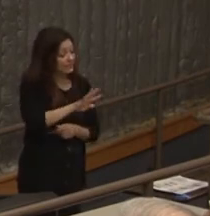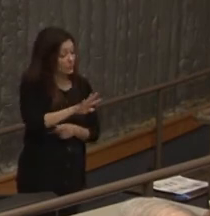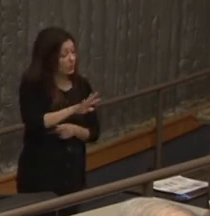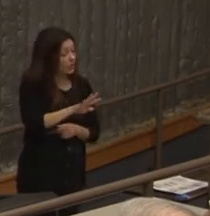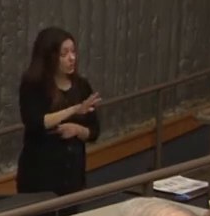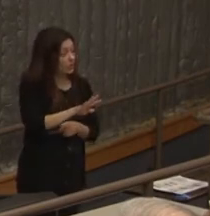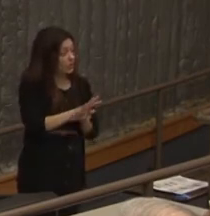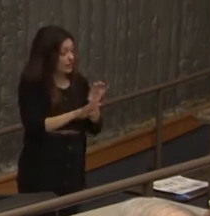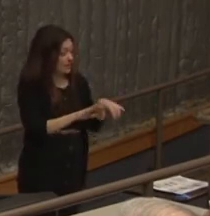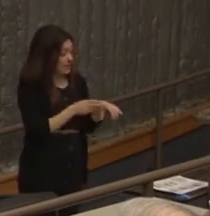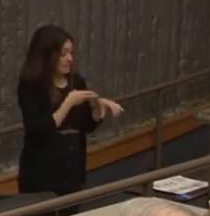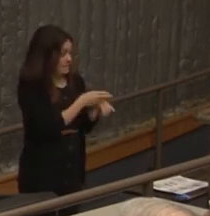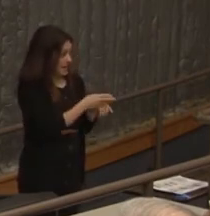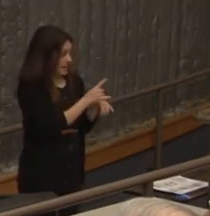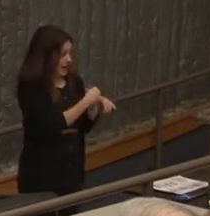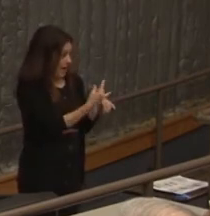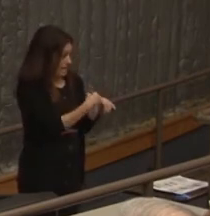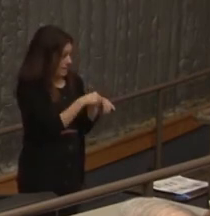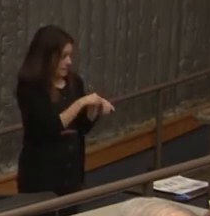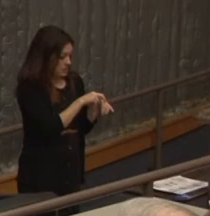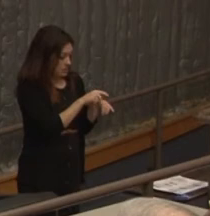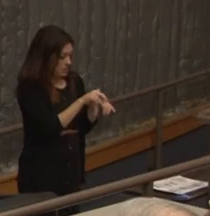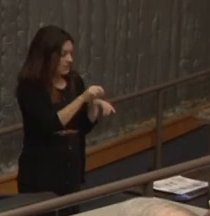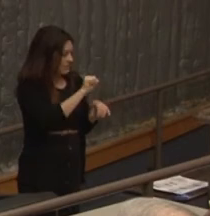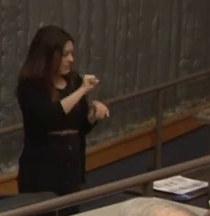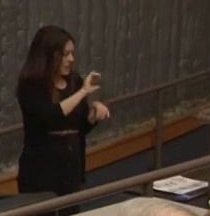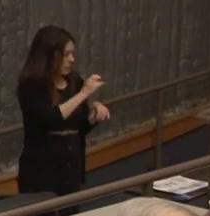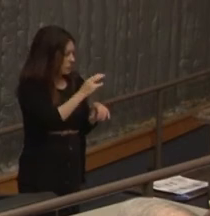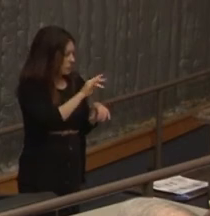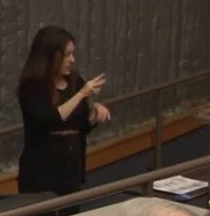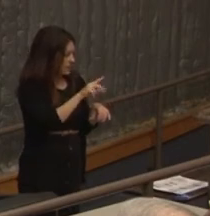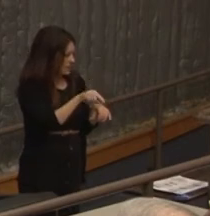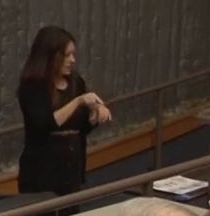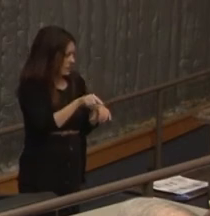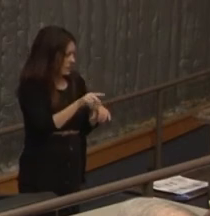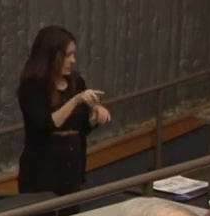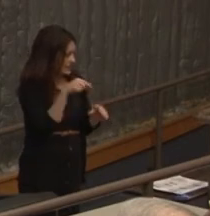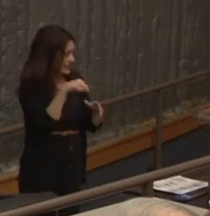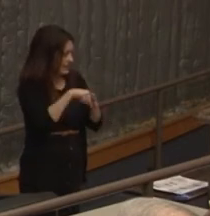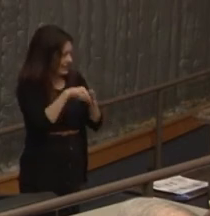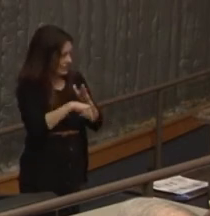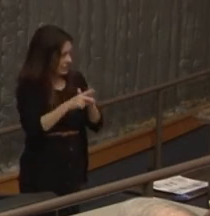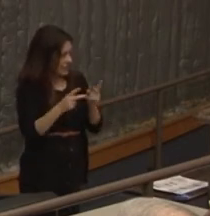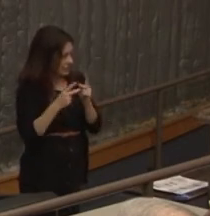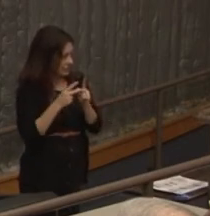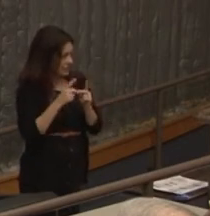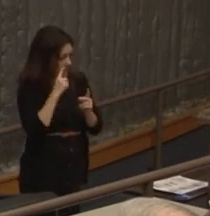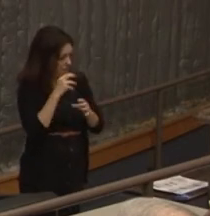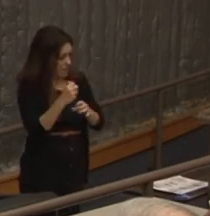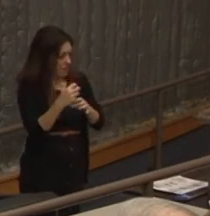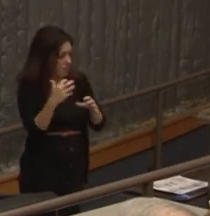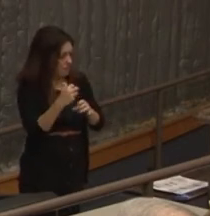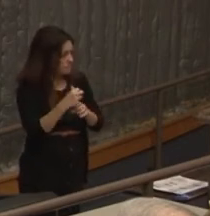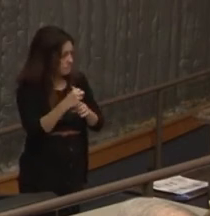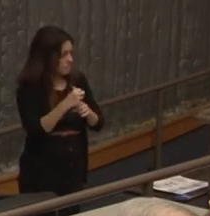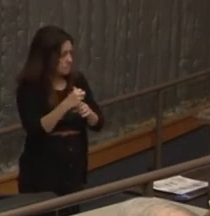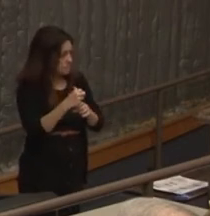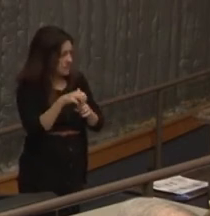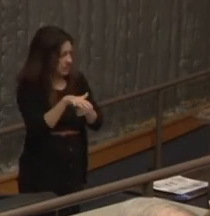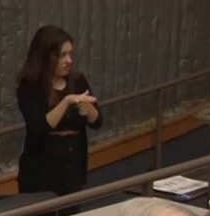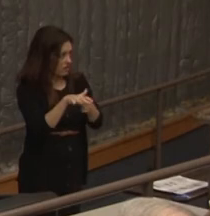to what was called Auschwitz-Birkenau, where the killing facilities were. They were blown up by the Germans before they